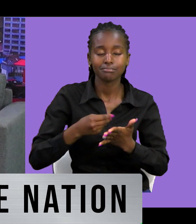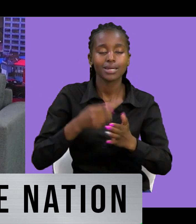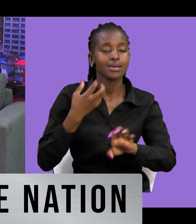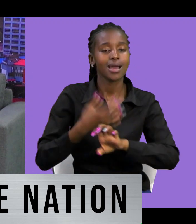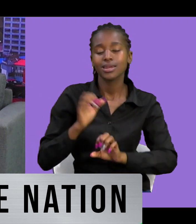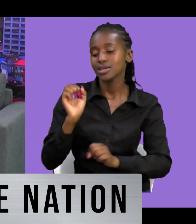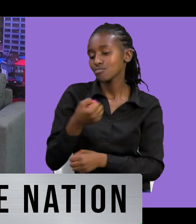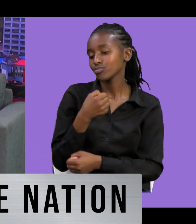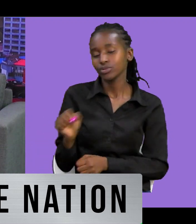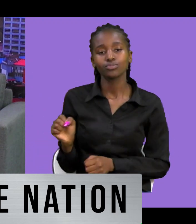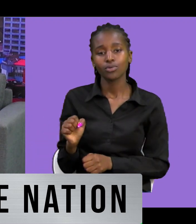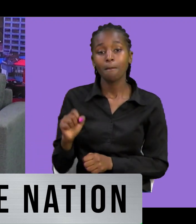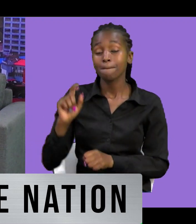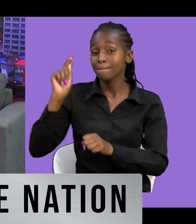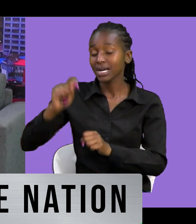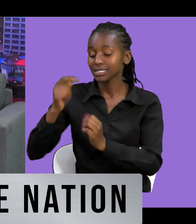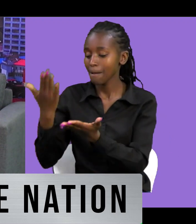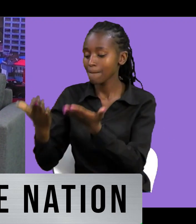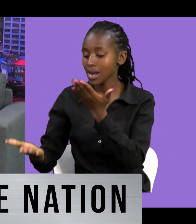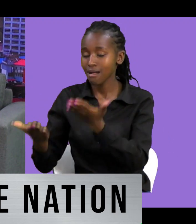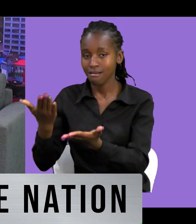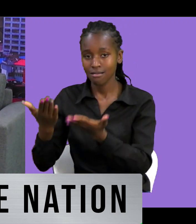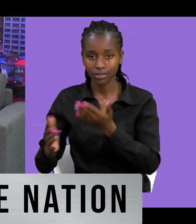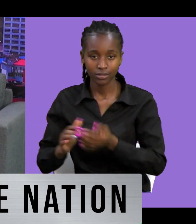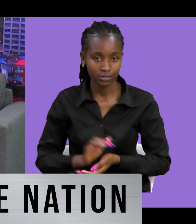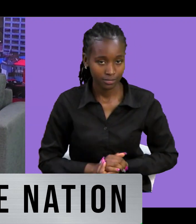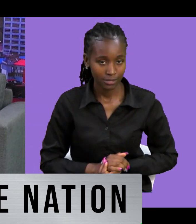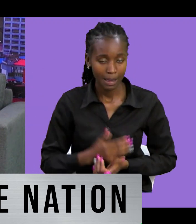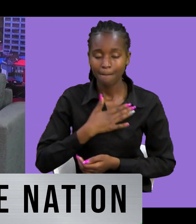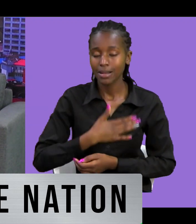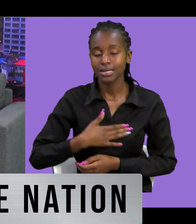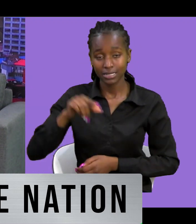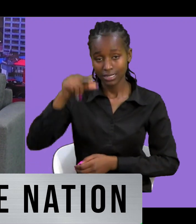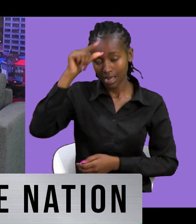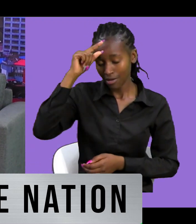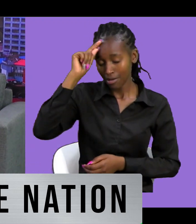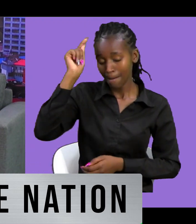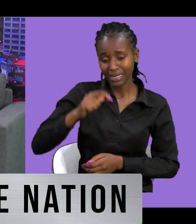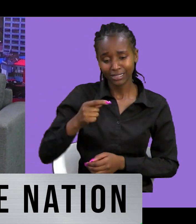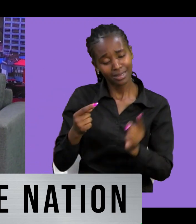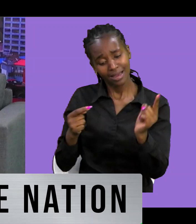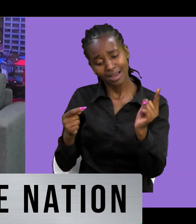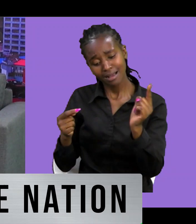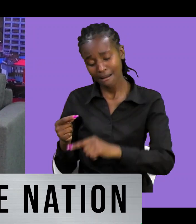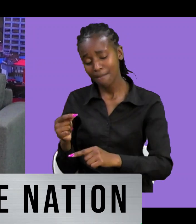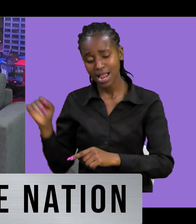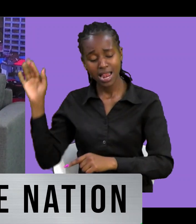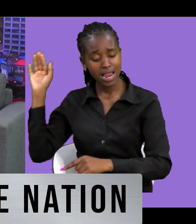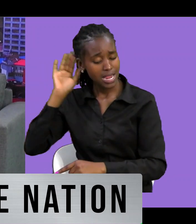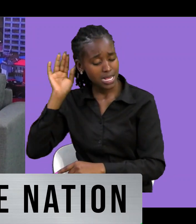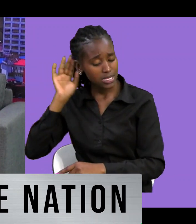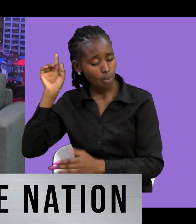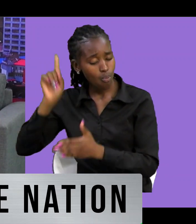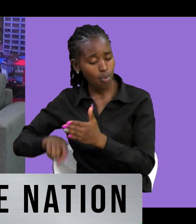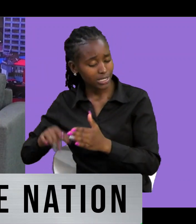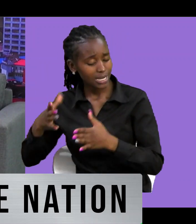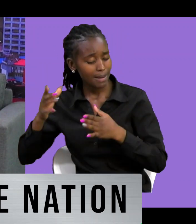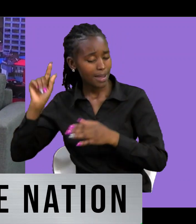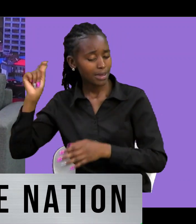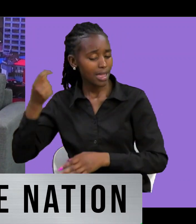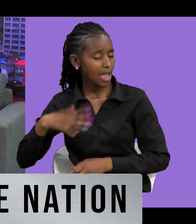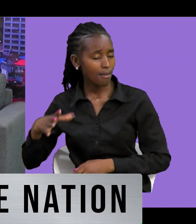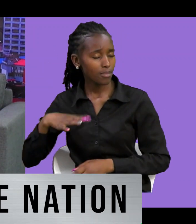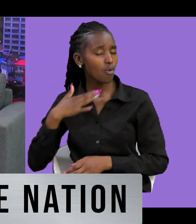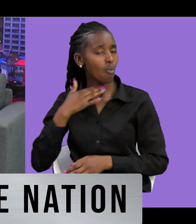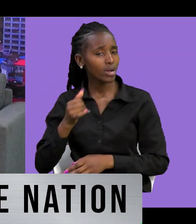and it can never happen. So my urge to the government is, get down, scare what the wananchis are crying. We are there, you are there in those